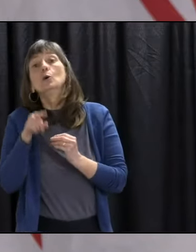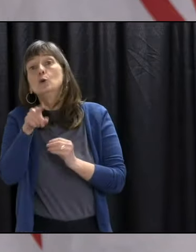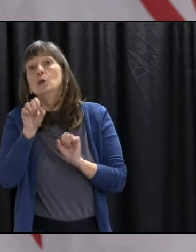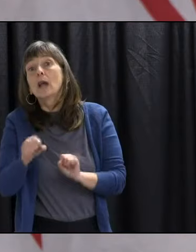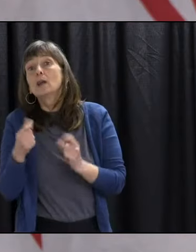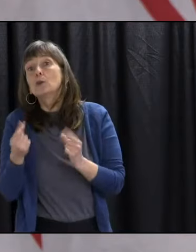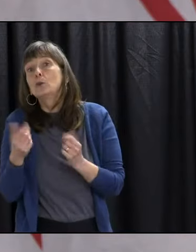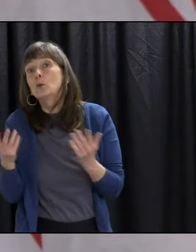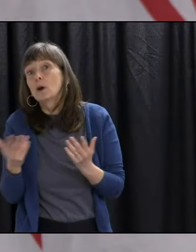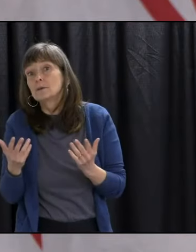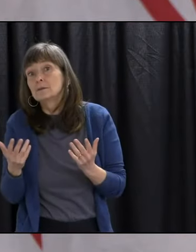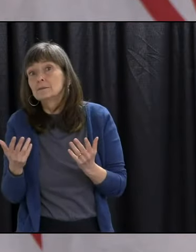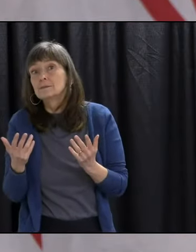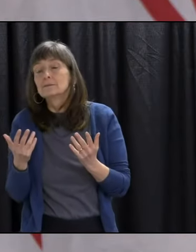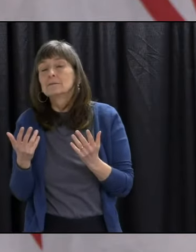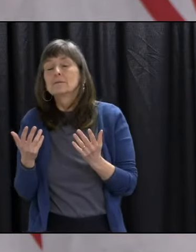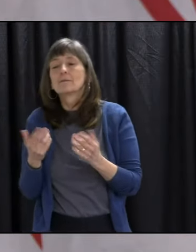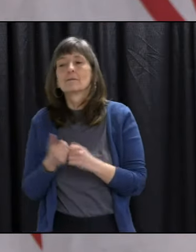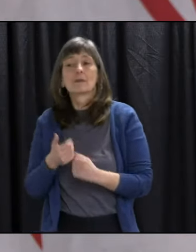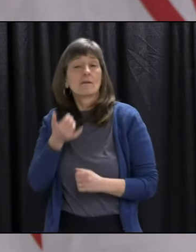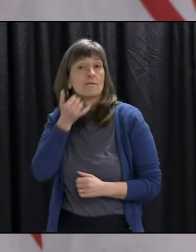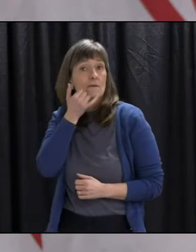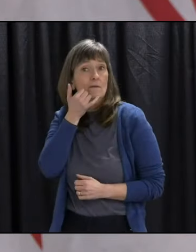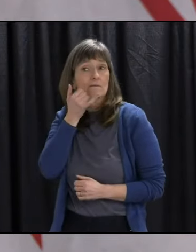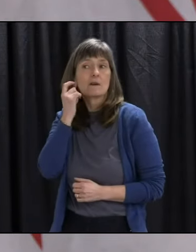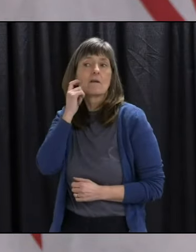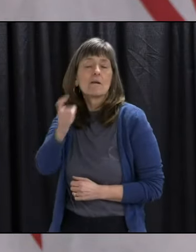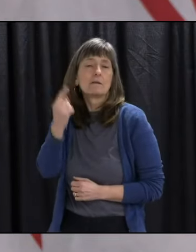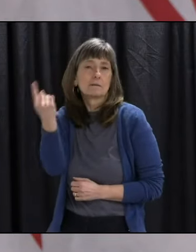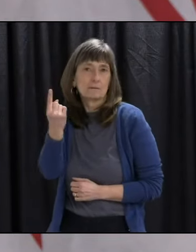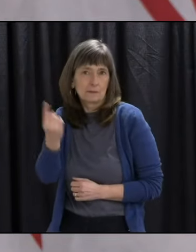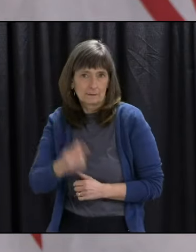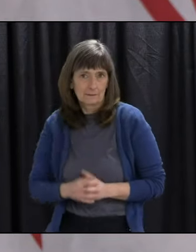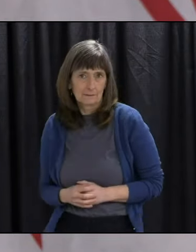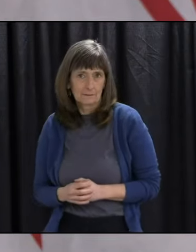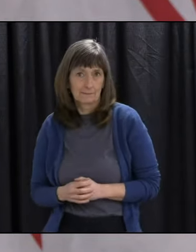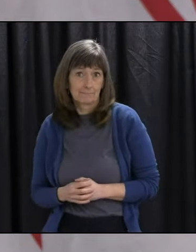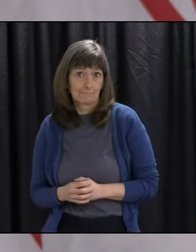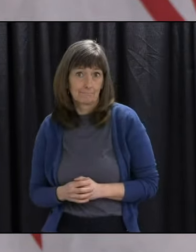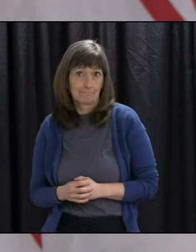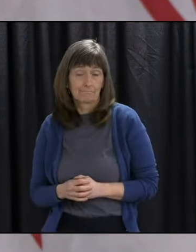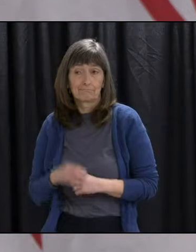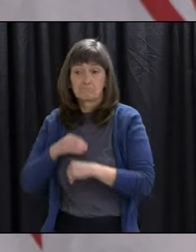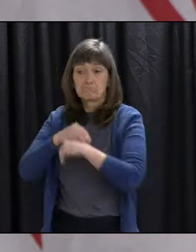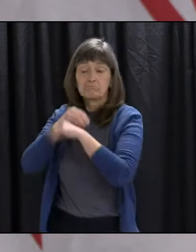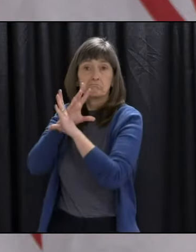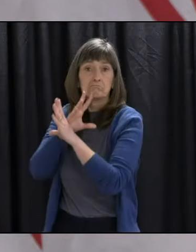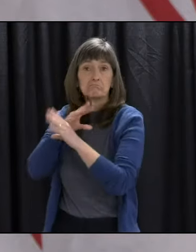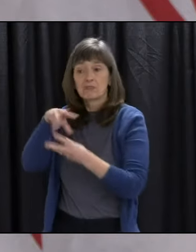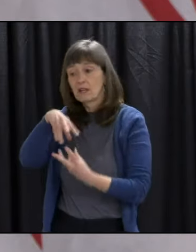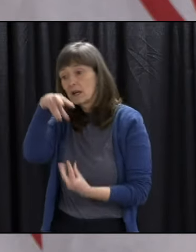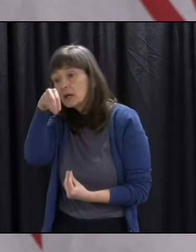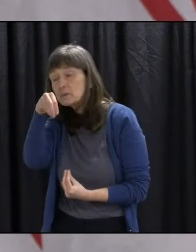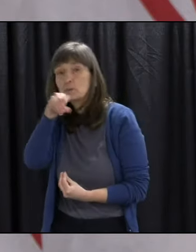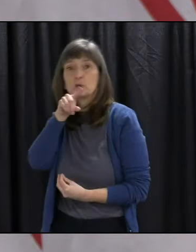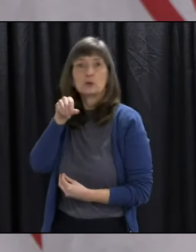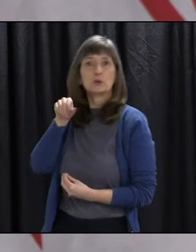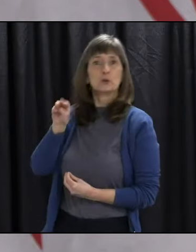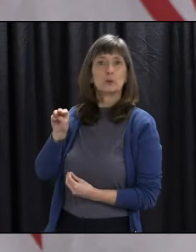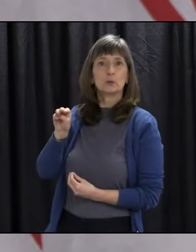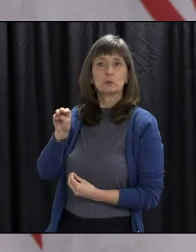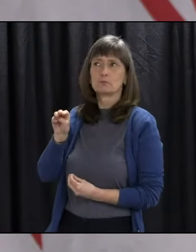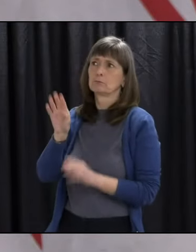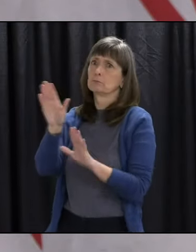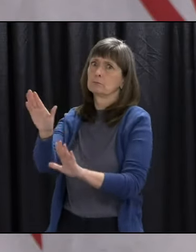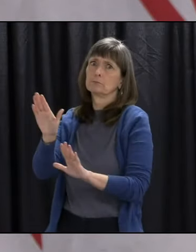Pick up the phone and call someone. FaceTime, Skype, and Zoom are all